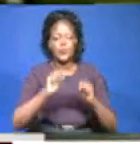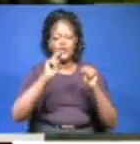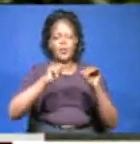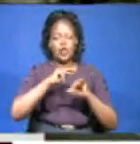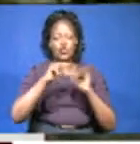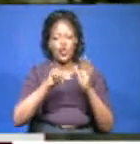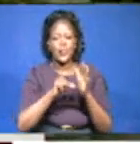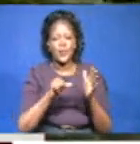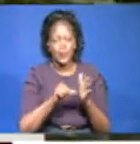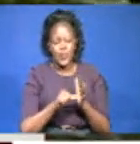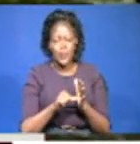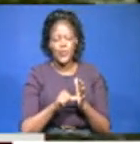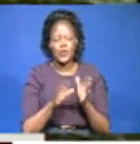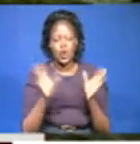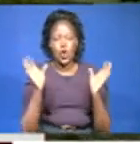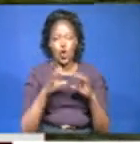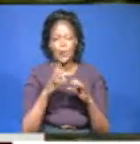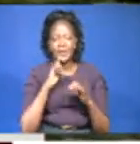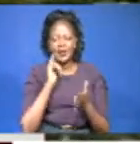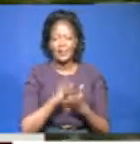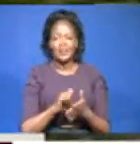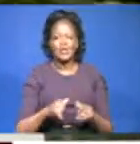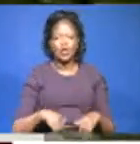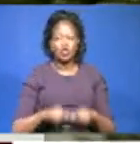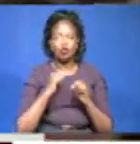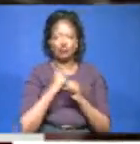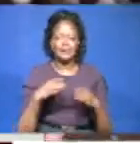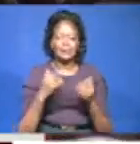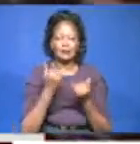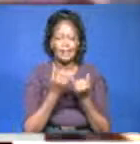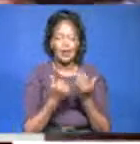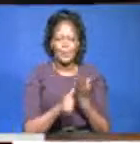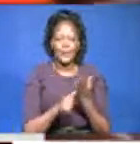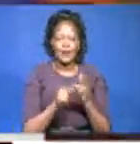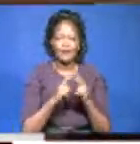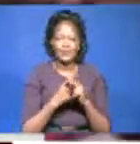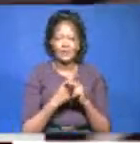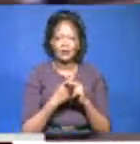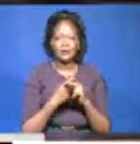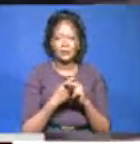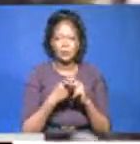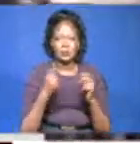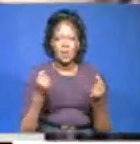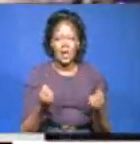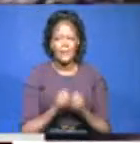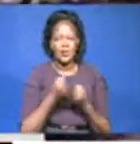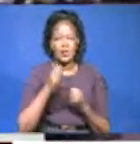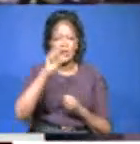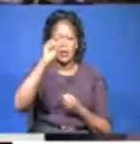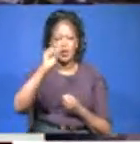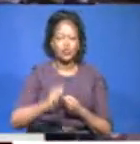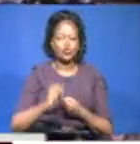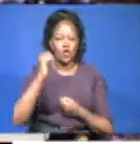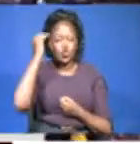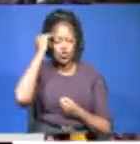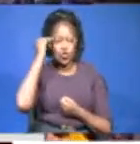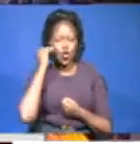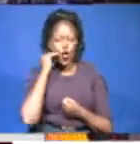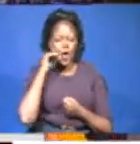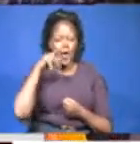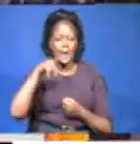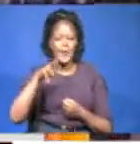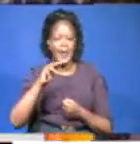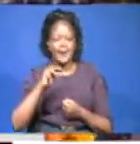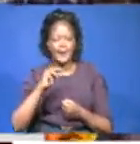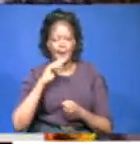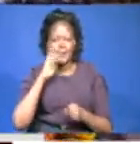Response Force, said they would continue the operation until everything takes place South Korea's Prime Minister Han Duck-soo has